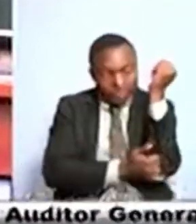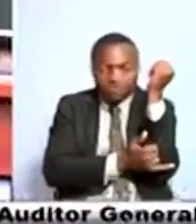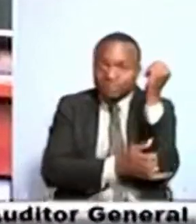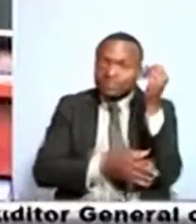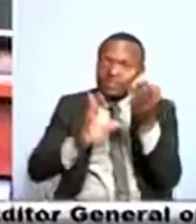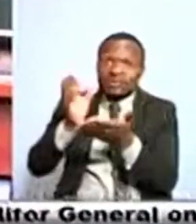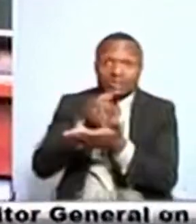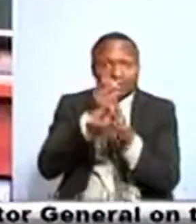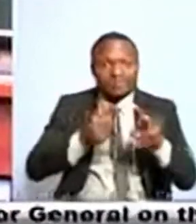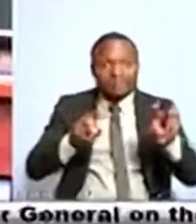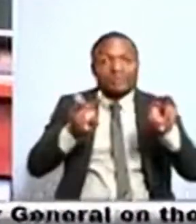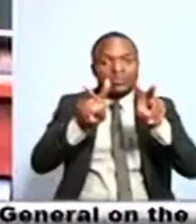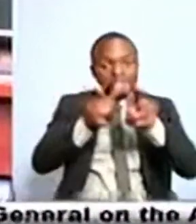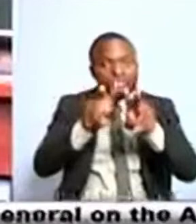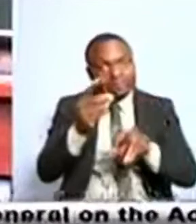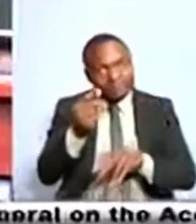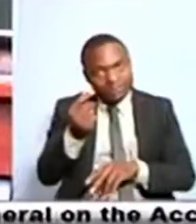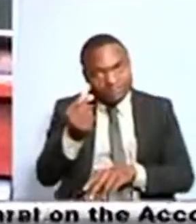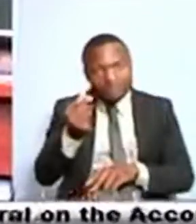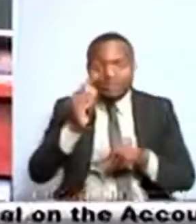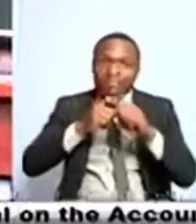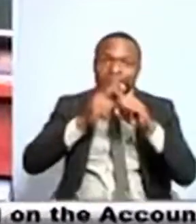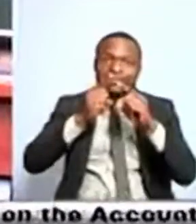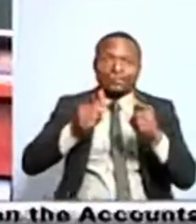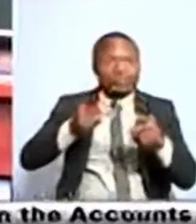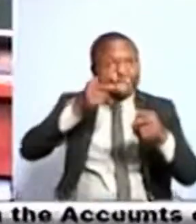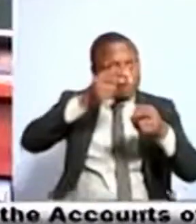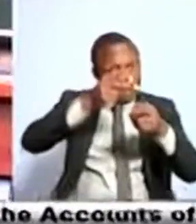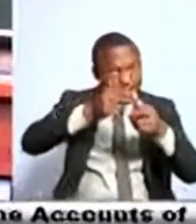money. But in the main